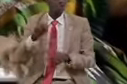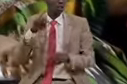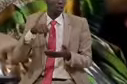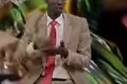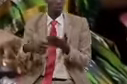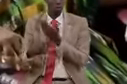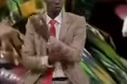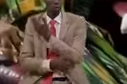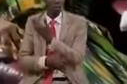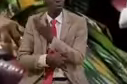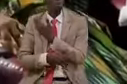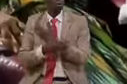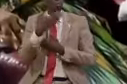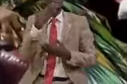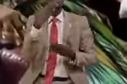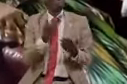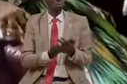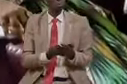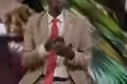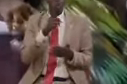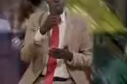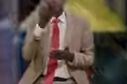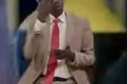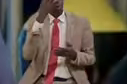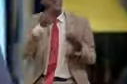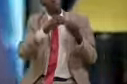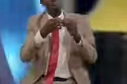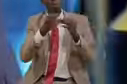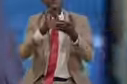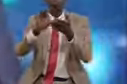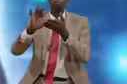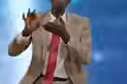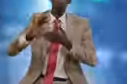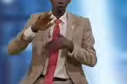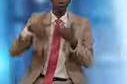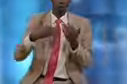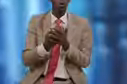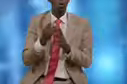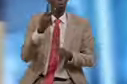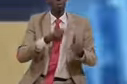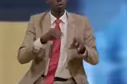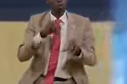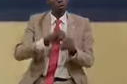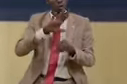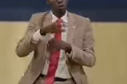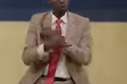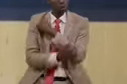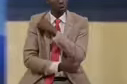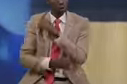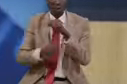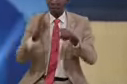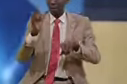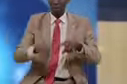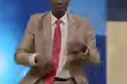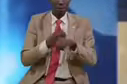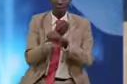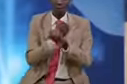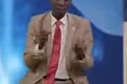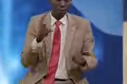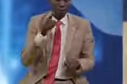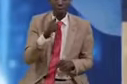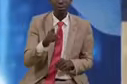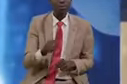But knowing the population of your country, that cannot take you to heaven. That knowledge is good. I know all